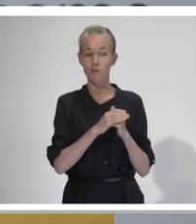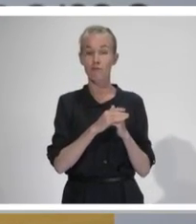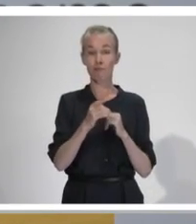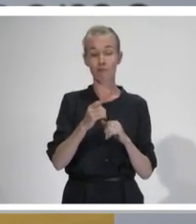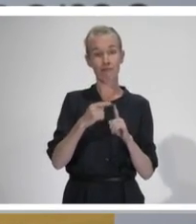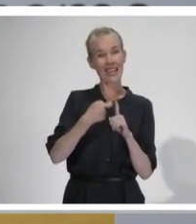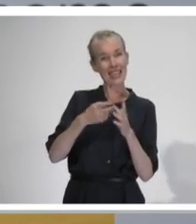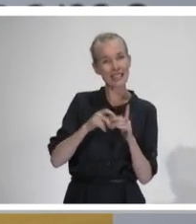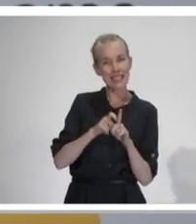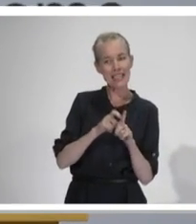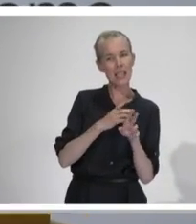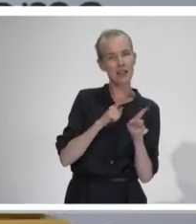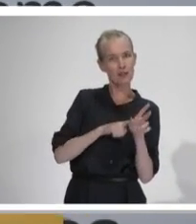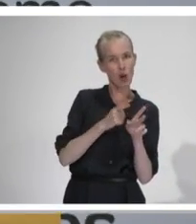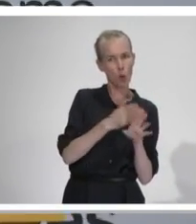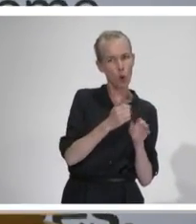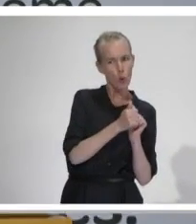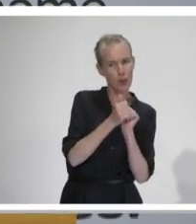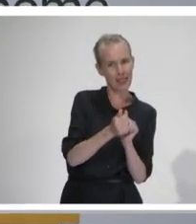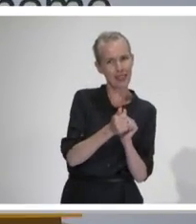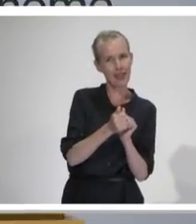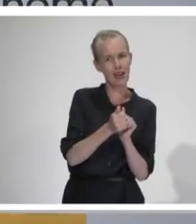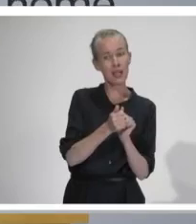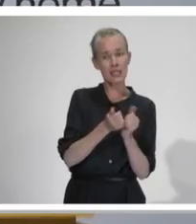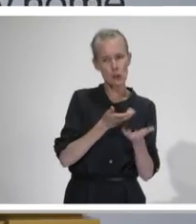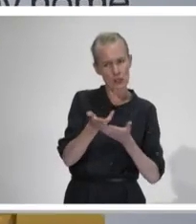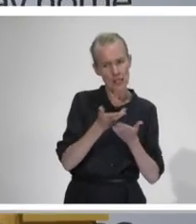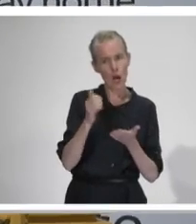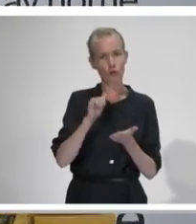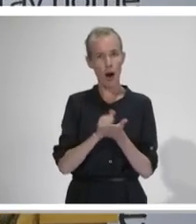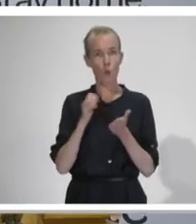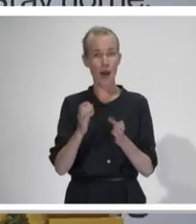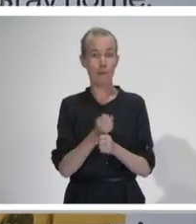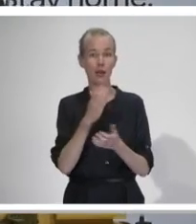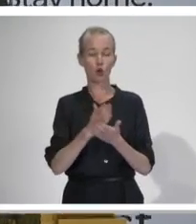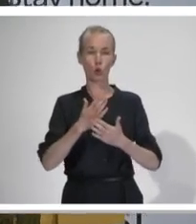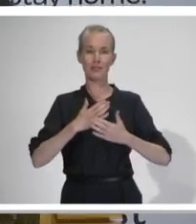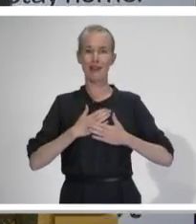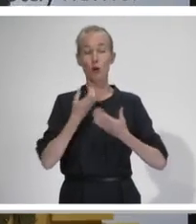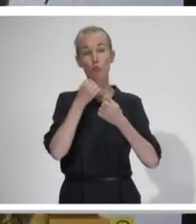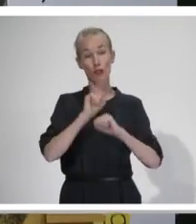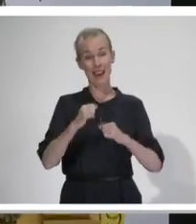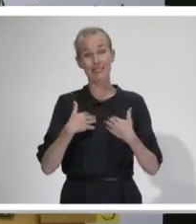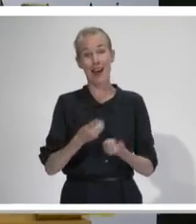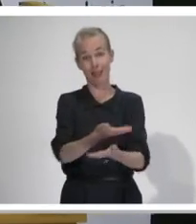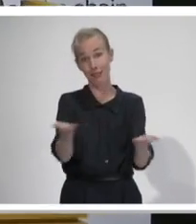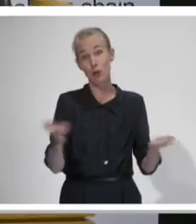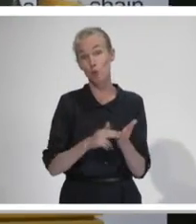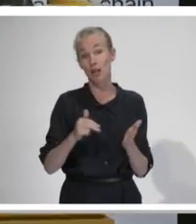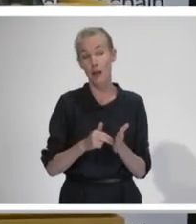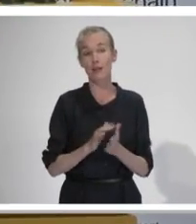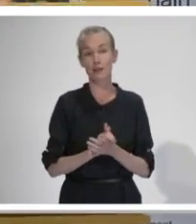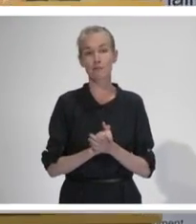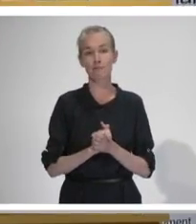thing here, is that the overriding decision here is around public health and upholding public health. Clearly, the